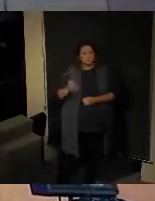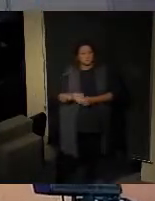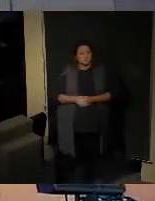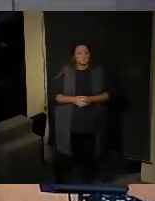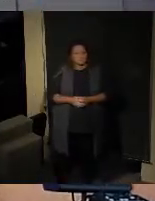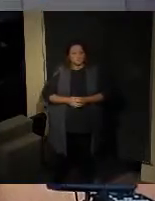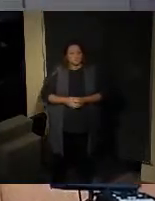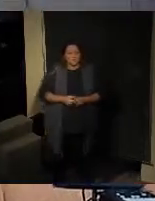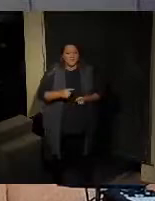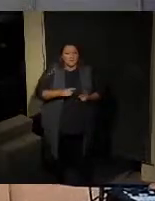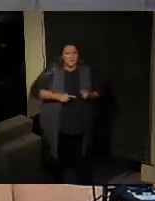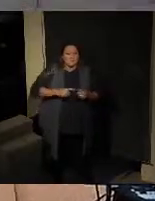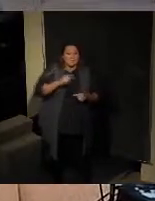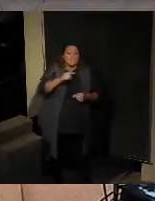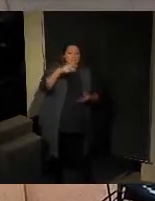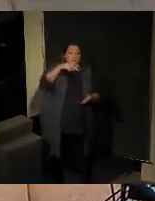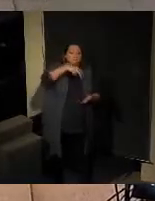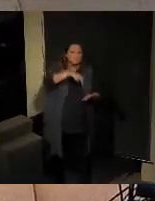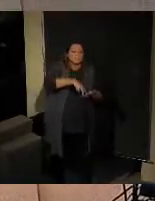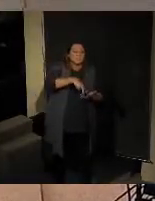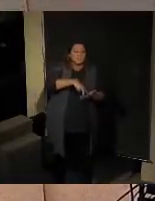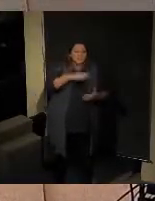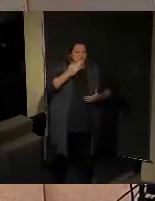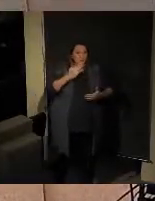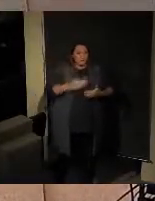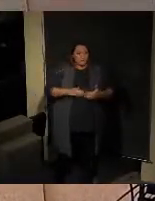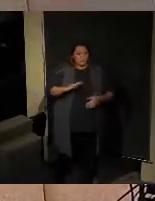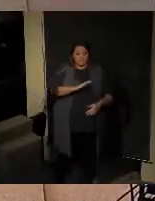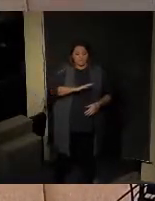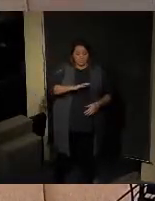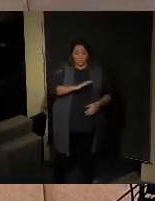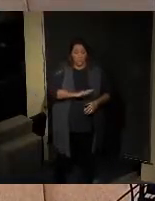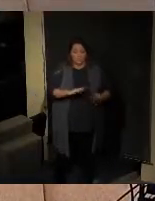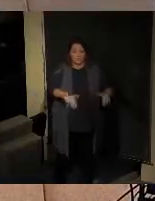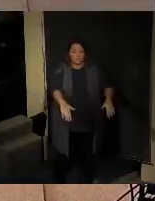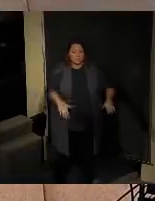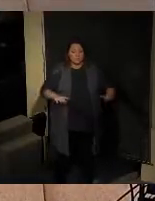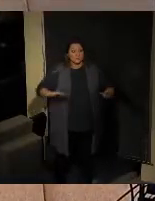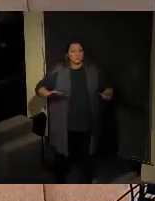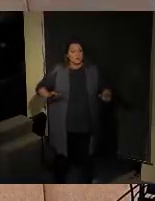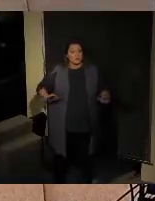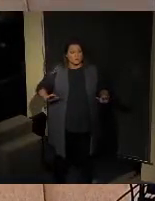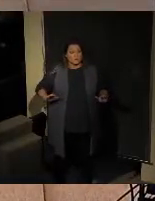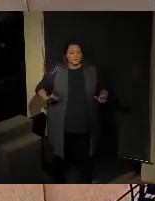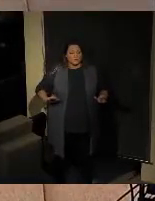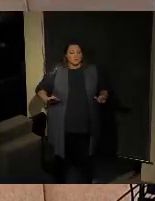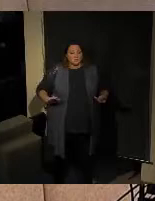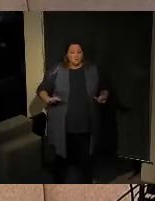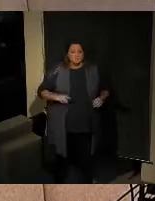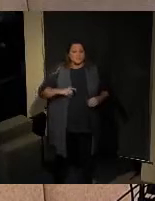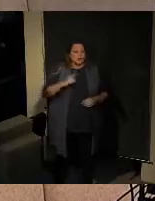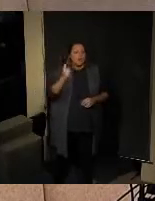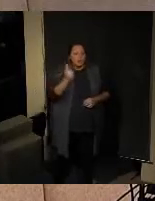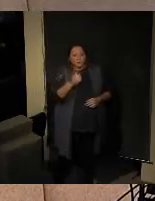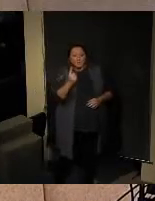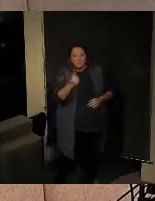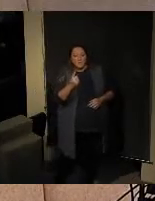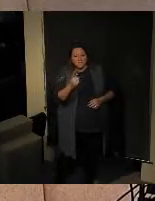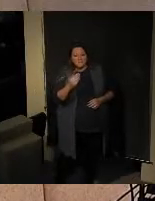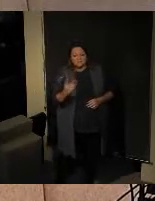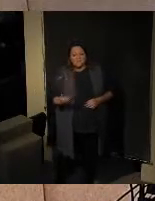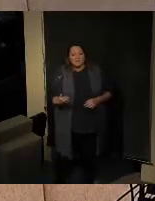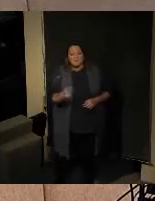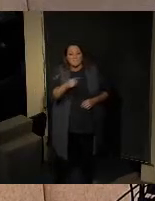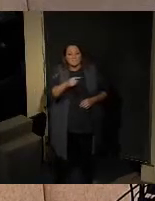And when you stand before the throne, the only claim that you can own is